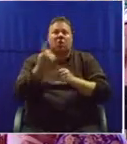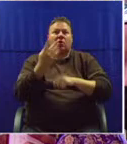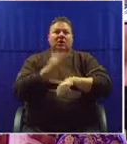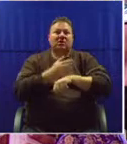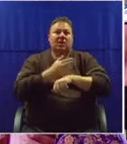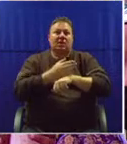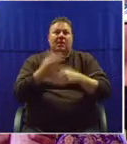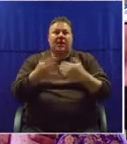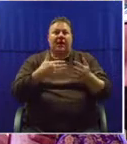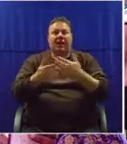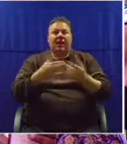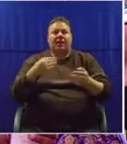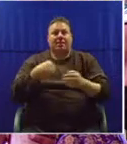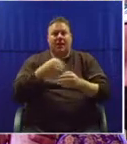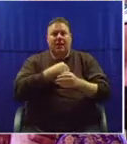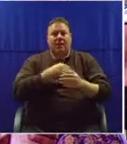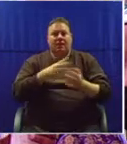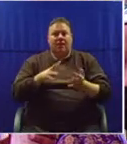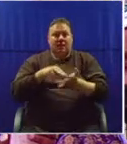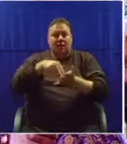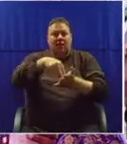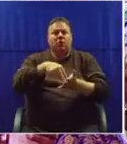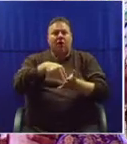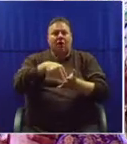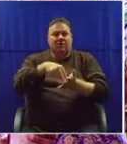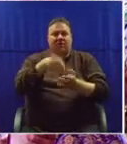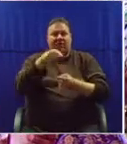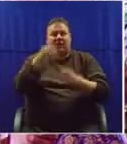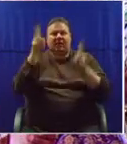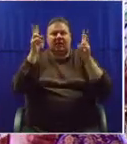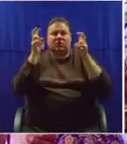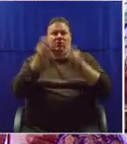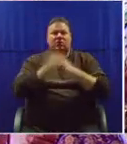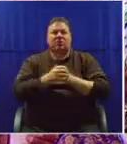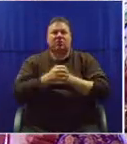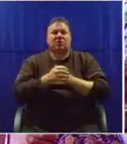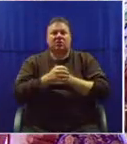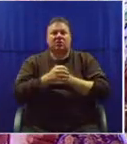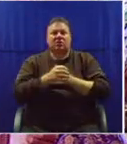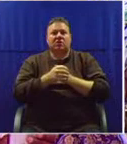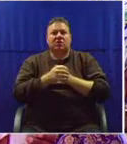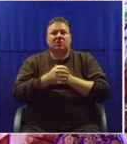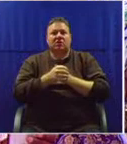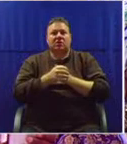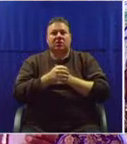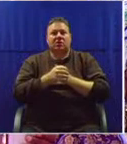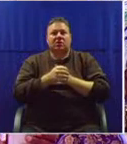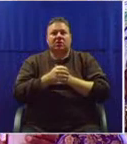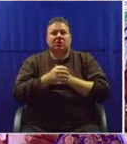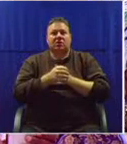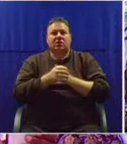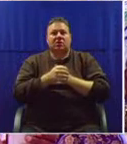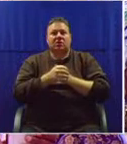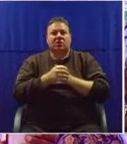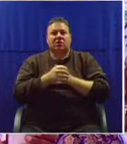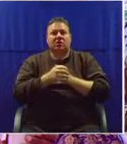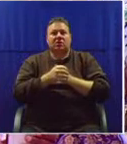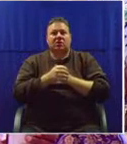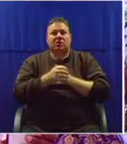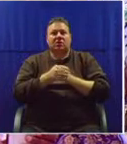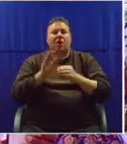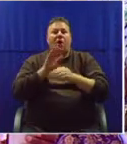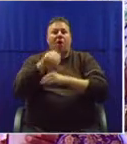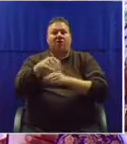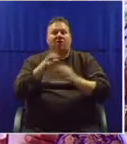any member can rise on that matter is after a sitting of a